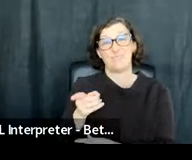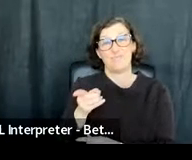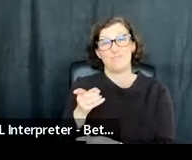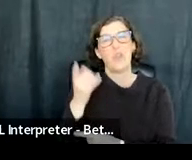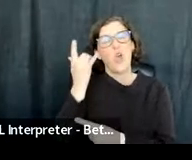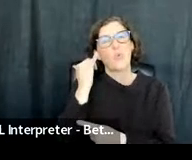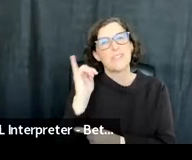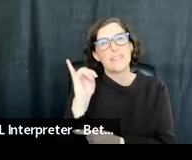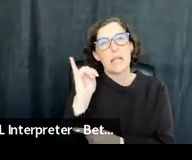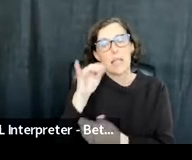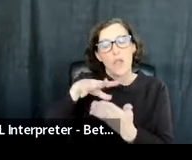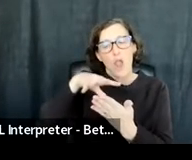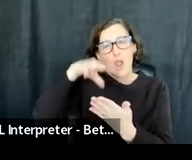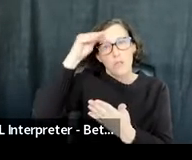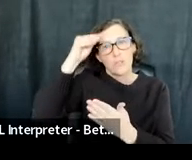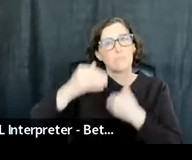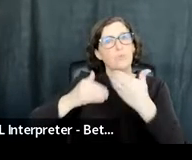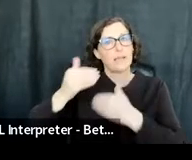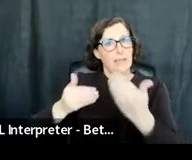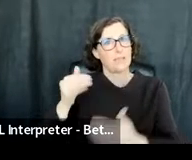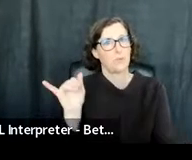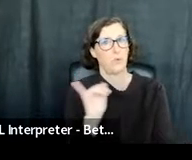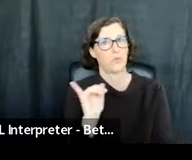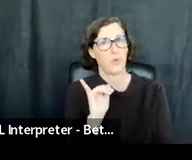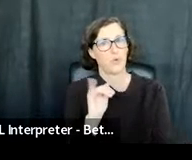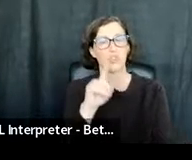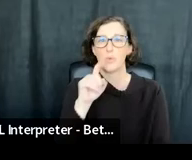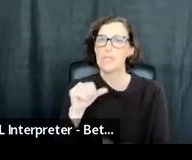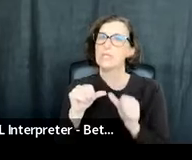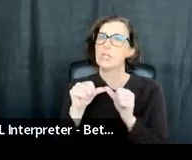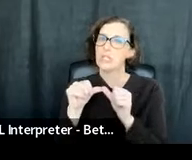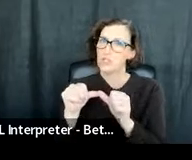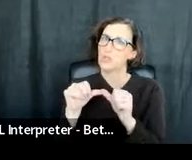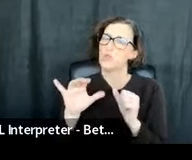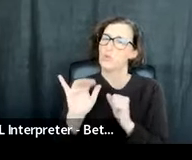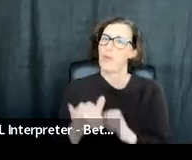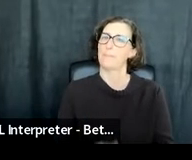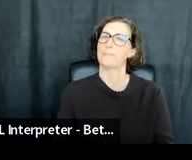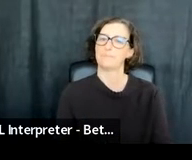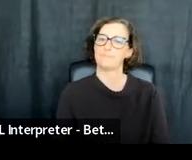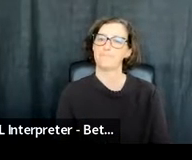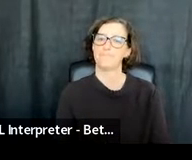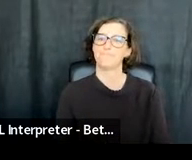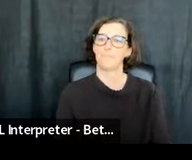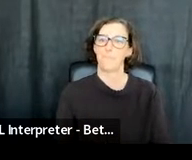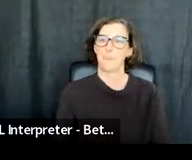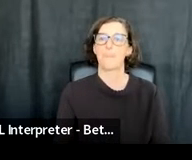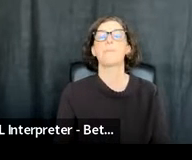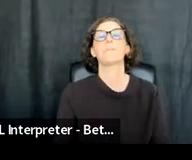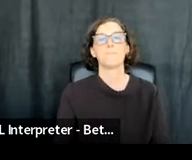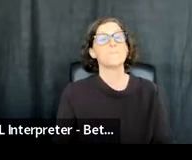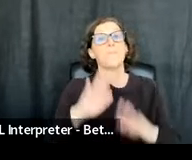in an education process as well. So we need to kind of keep going down that path. I think those are great